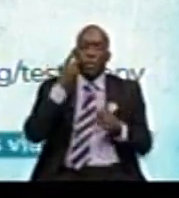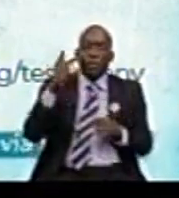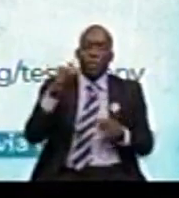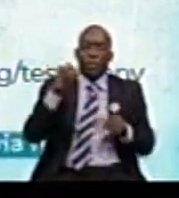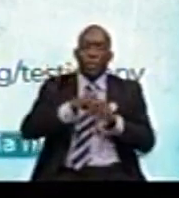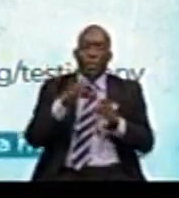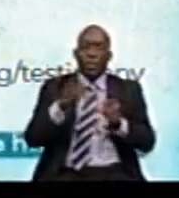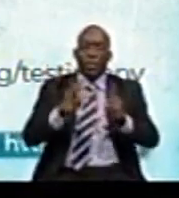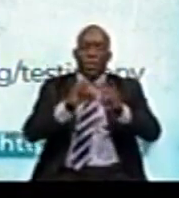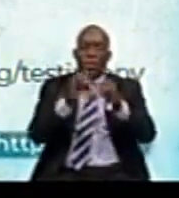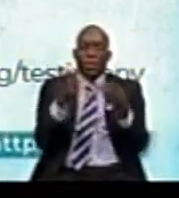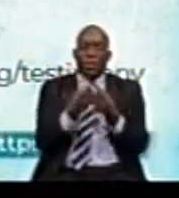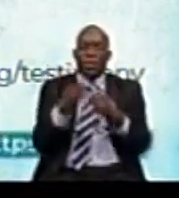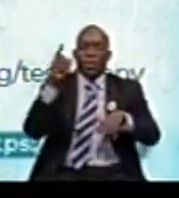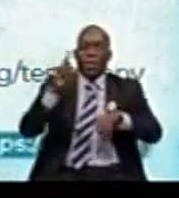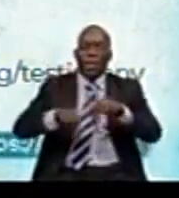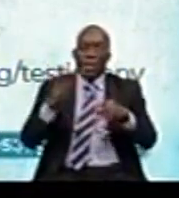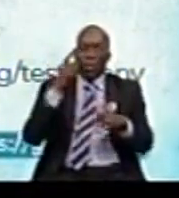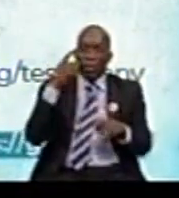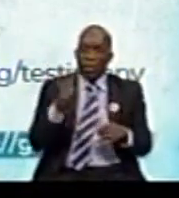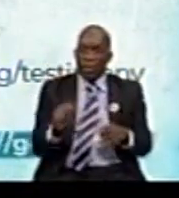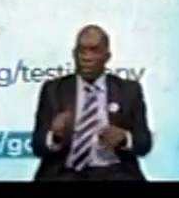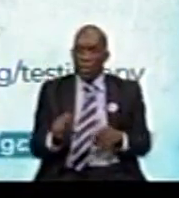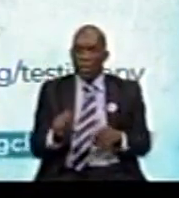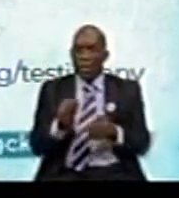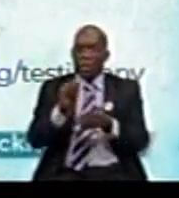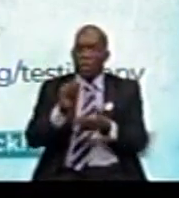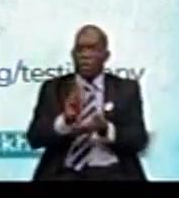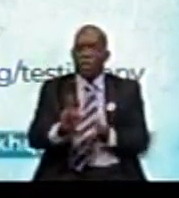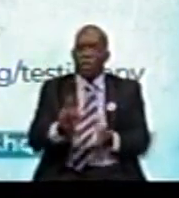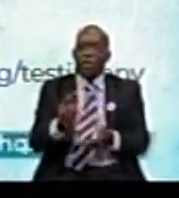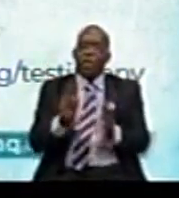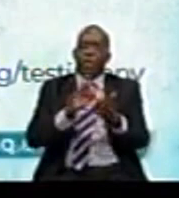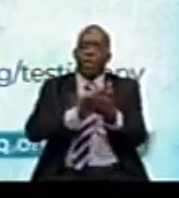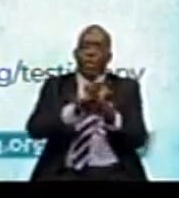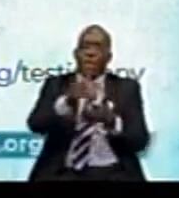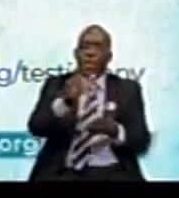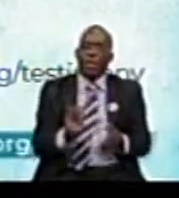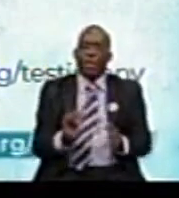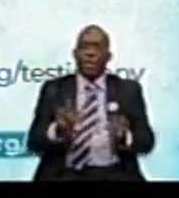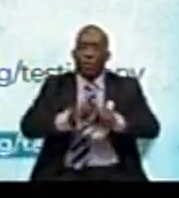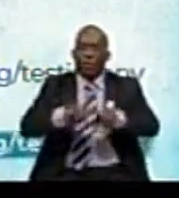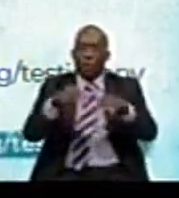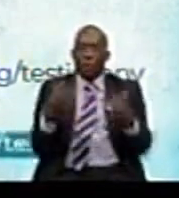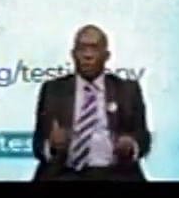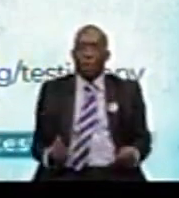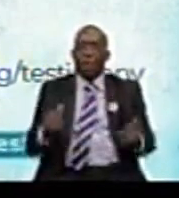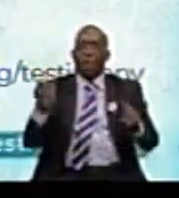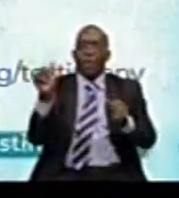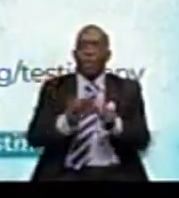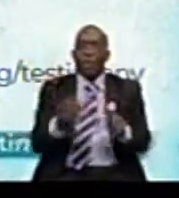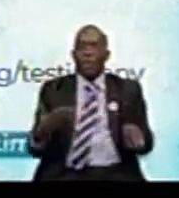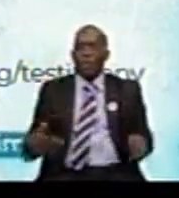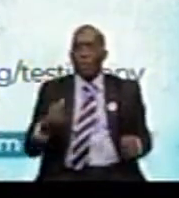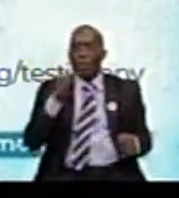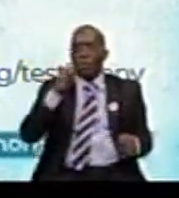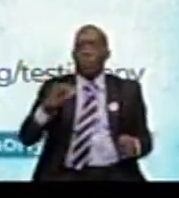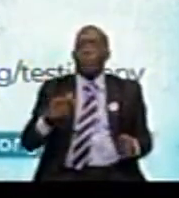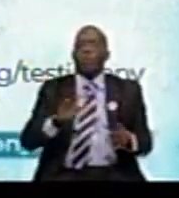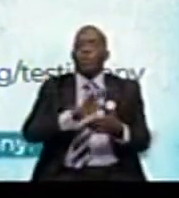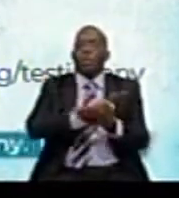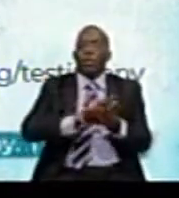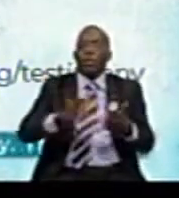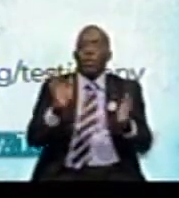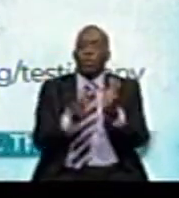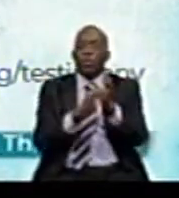see the screen clearly before. But now, suddenly, everything is clear. Praise the Lord."